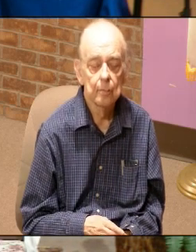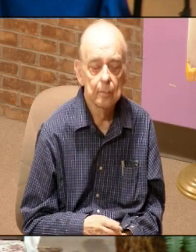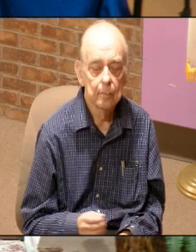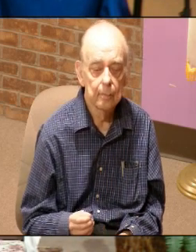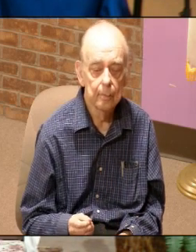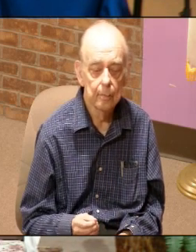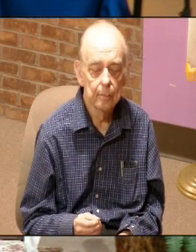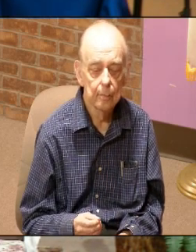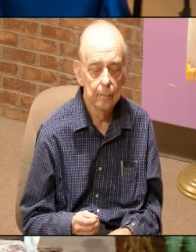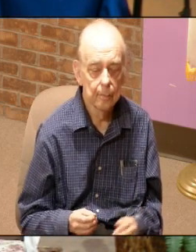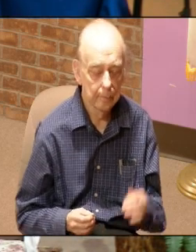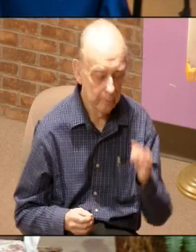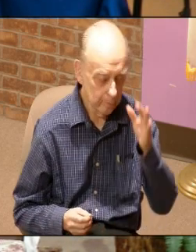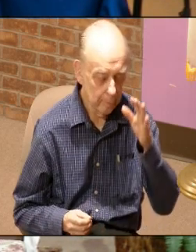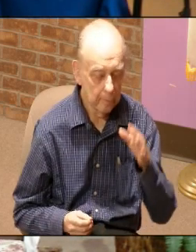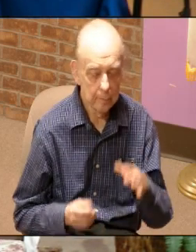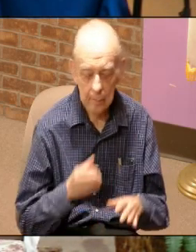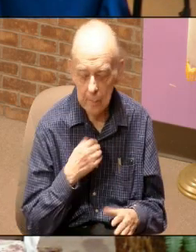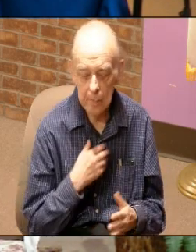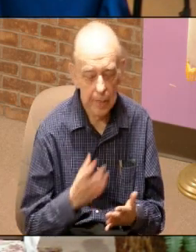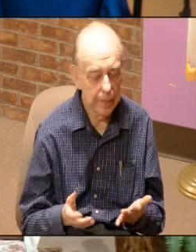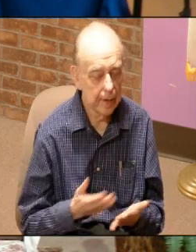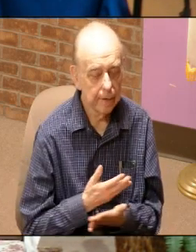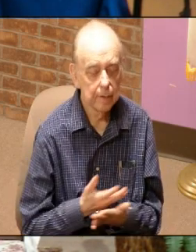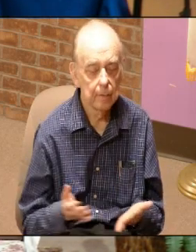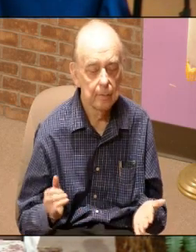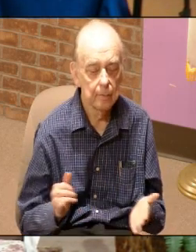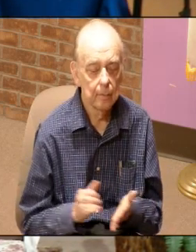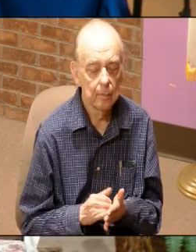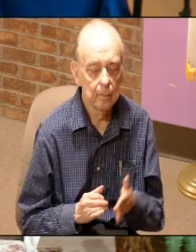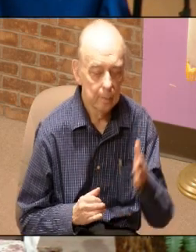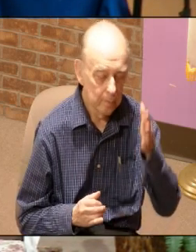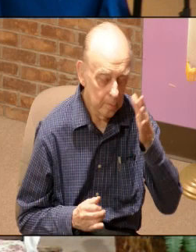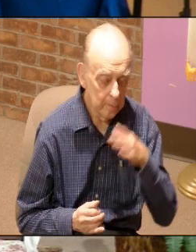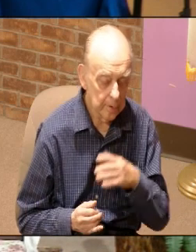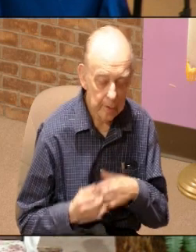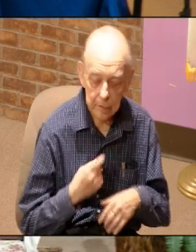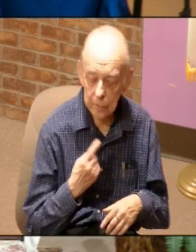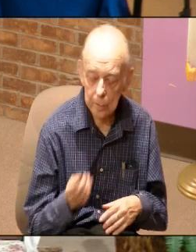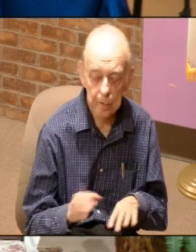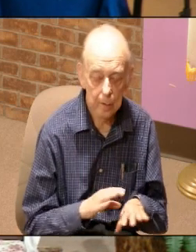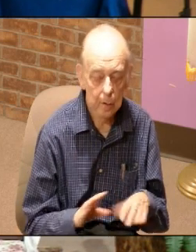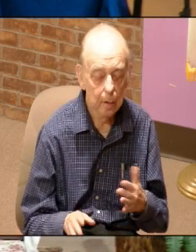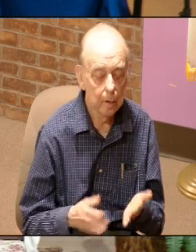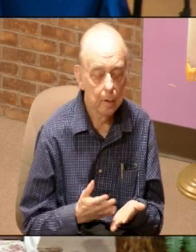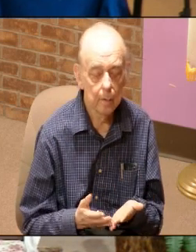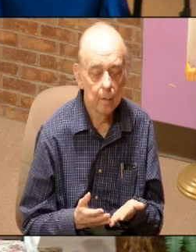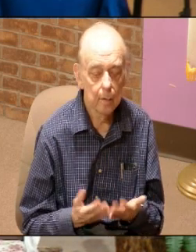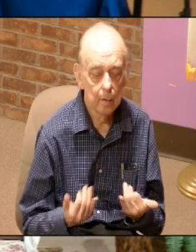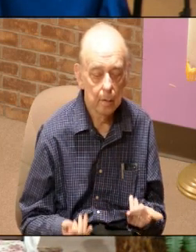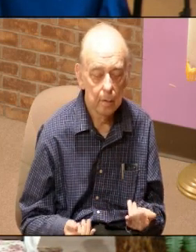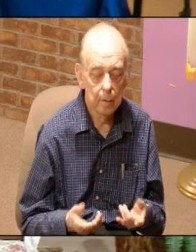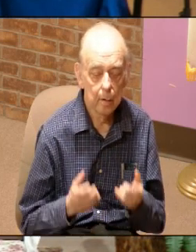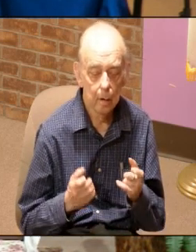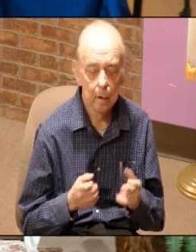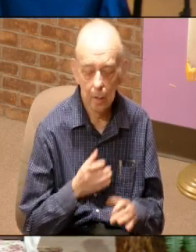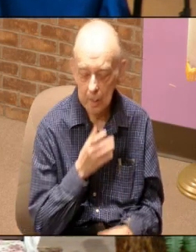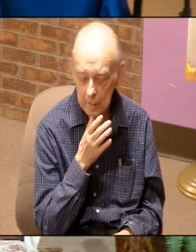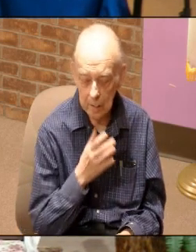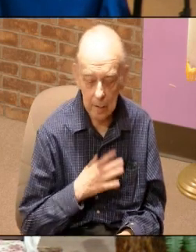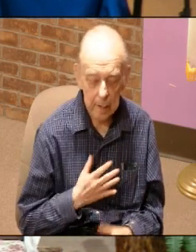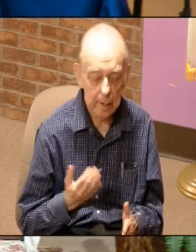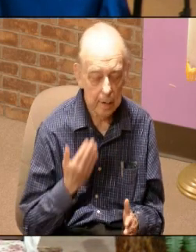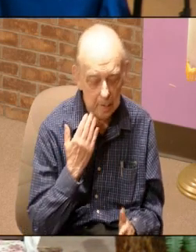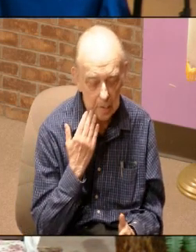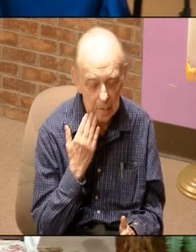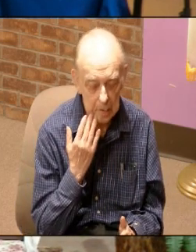She had been doing stuff that he had been telling her to do all along. But now all of a sudden she says, now I